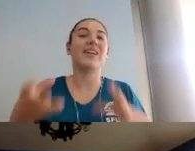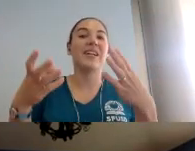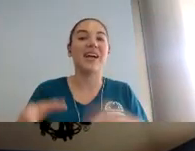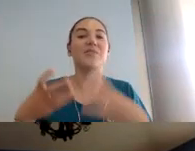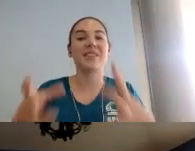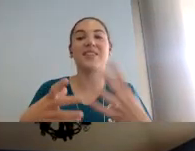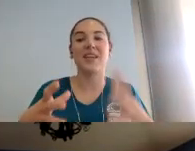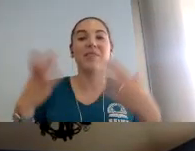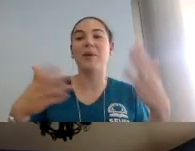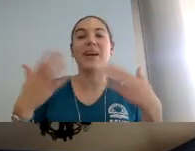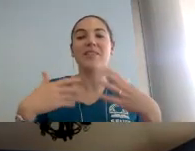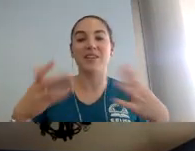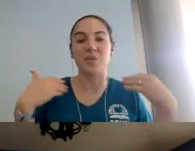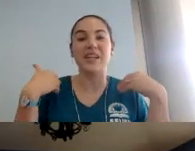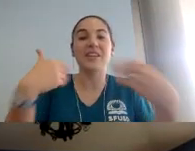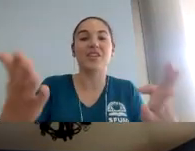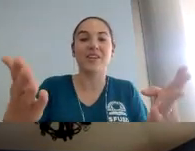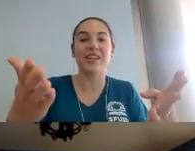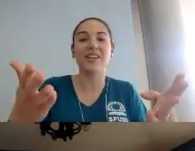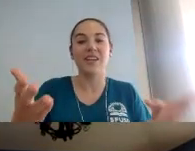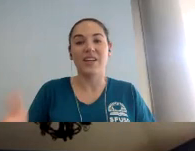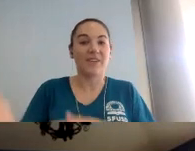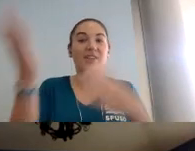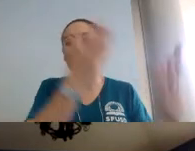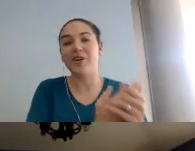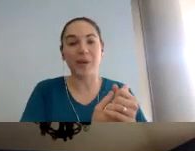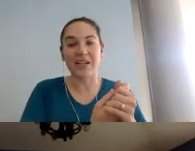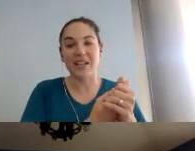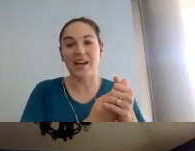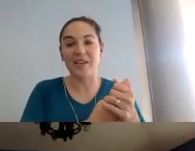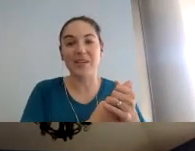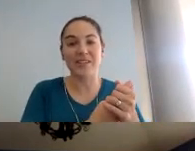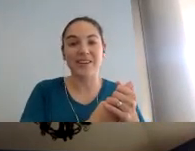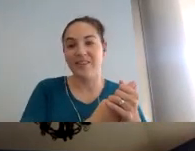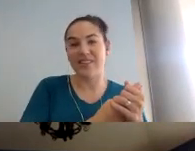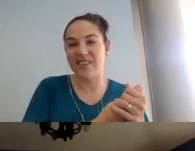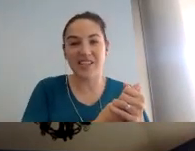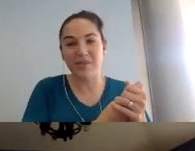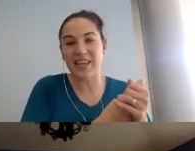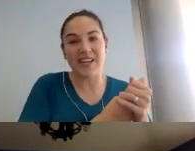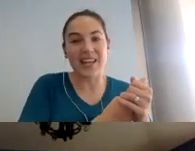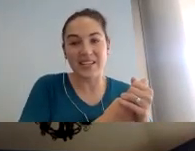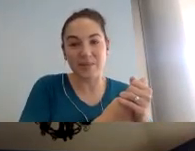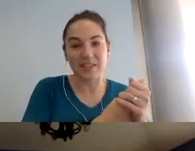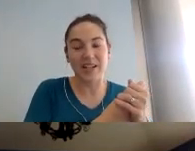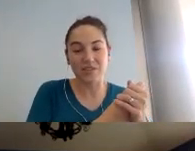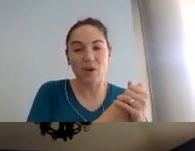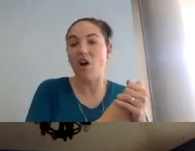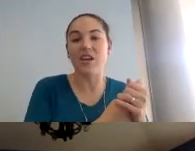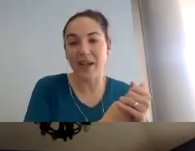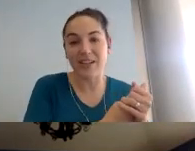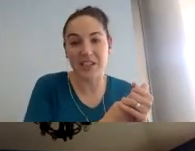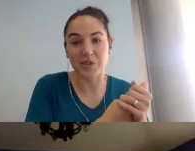right? Classroom does the same thing behind the scenes. When they click turn in, if they try to go back to that document, it's going to tell them they can't edit it because